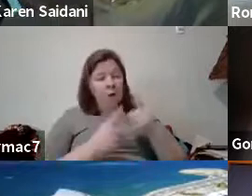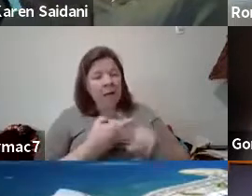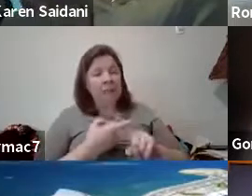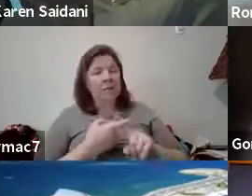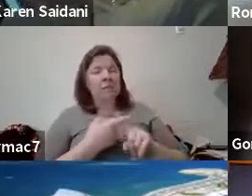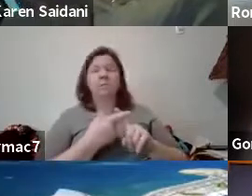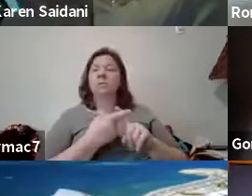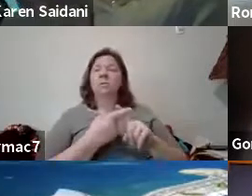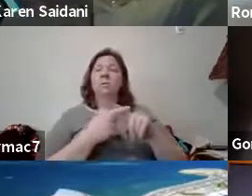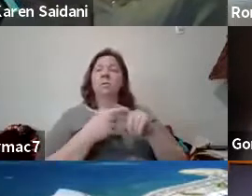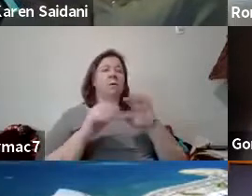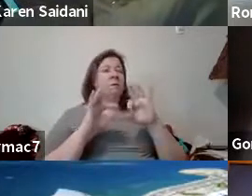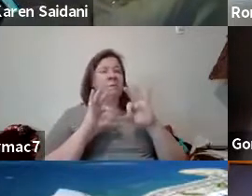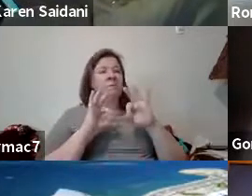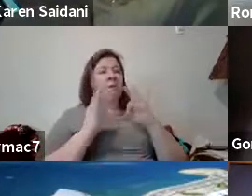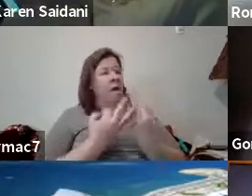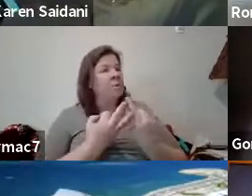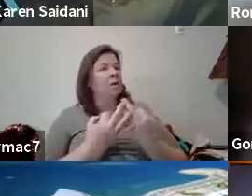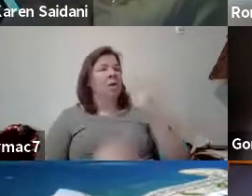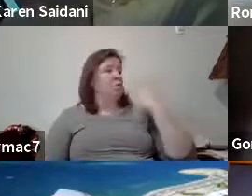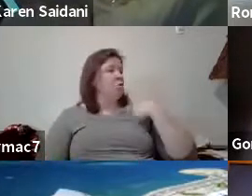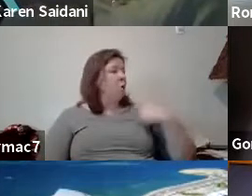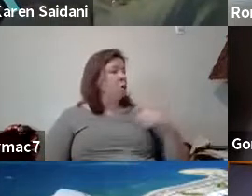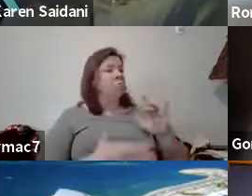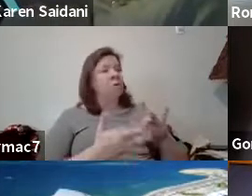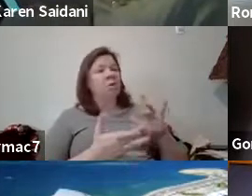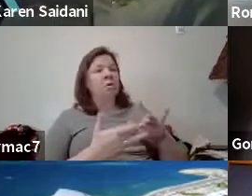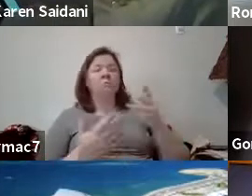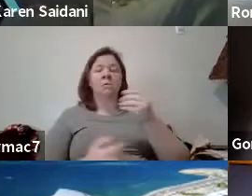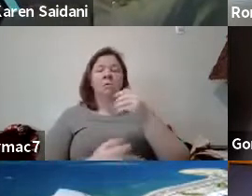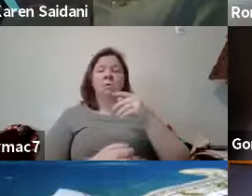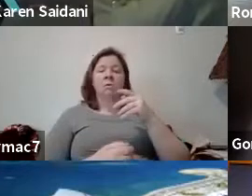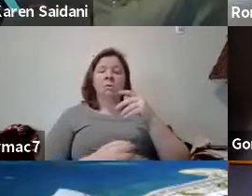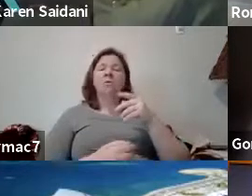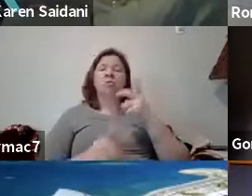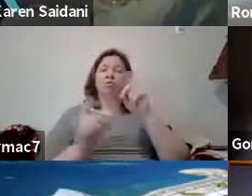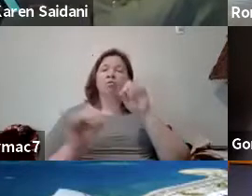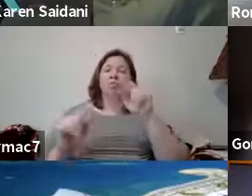contact somebody you met at a conference 2 years ago, by all means, knock yourself out.